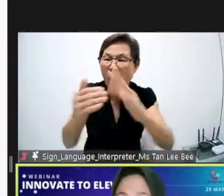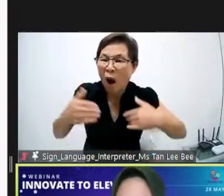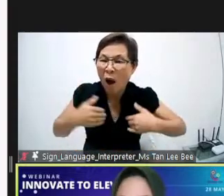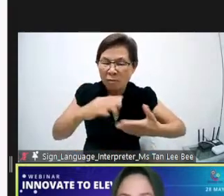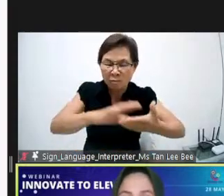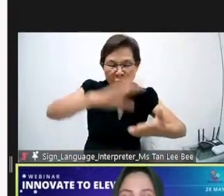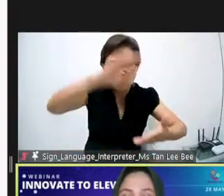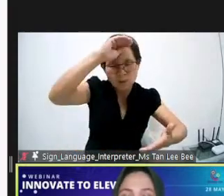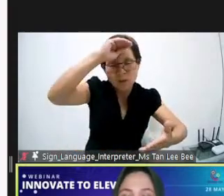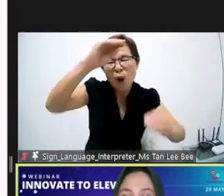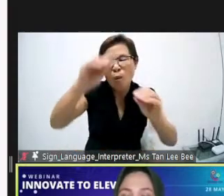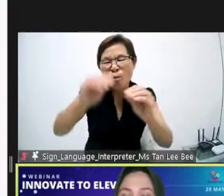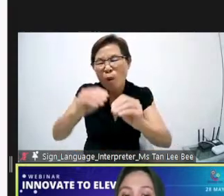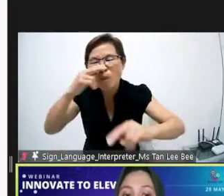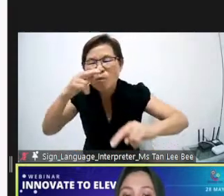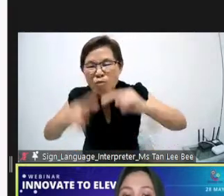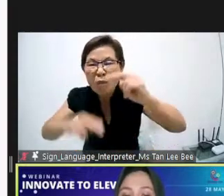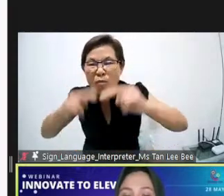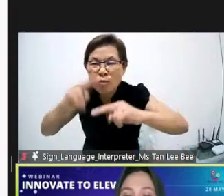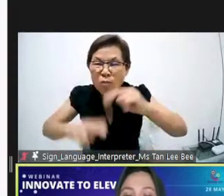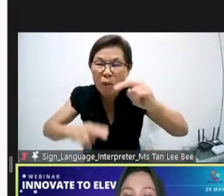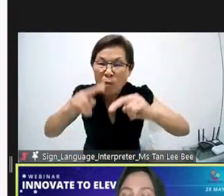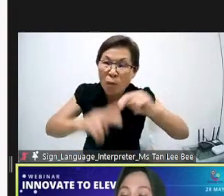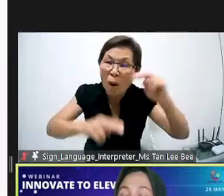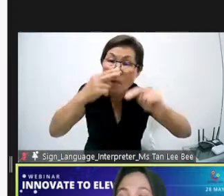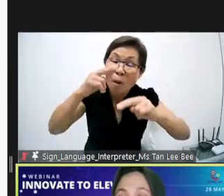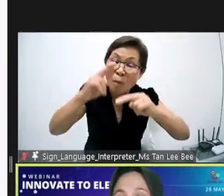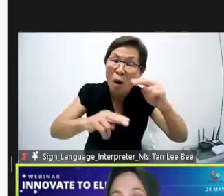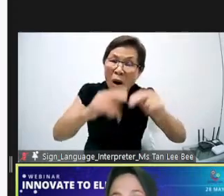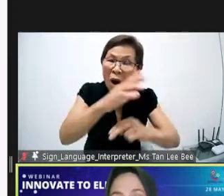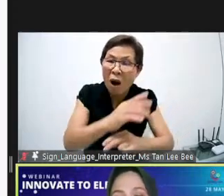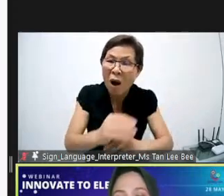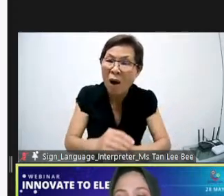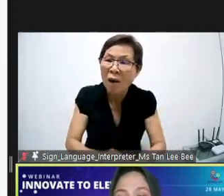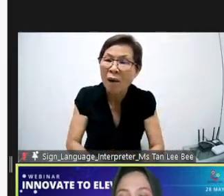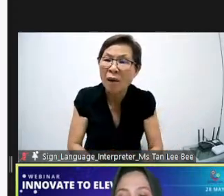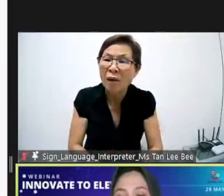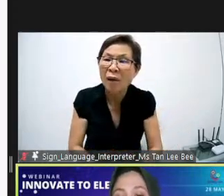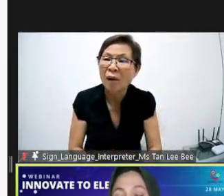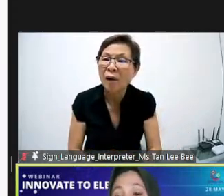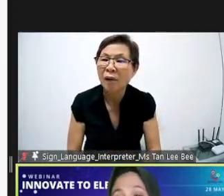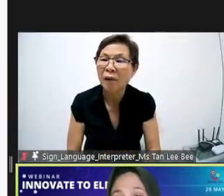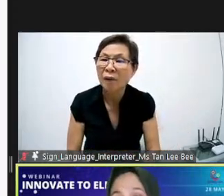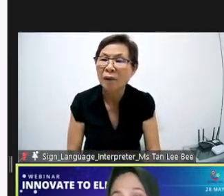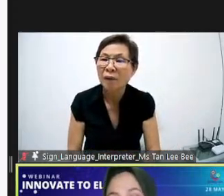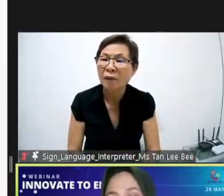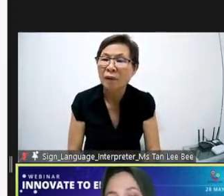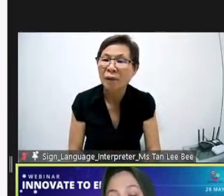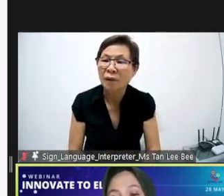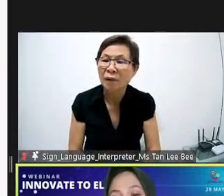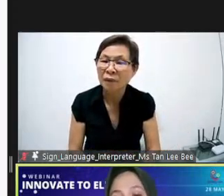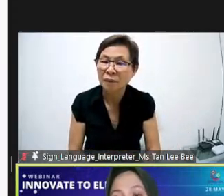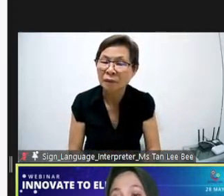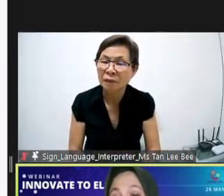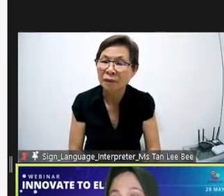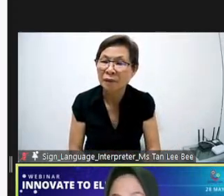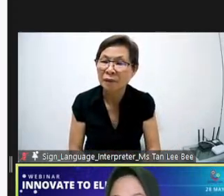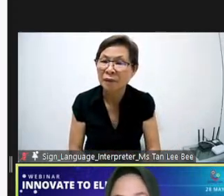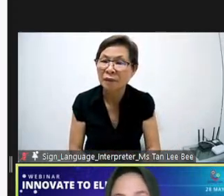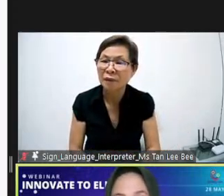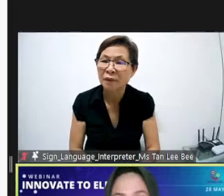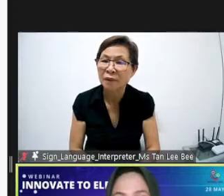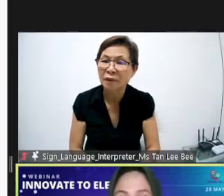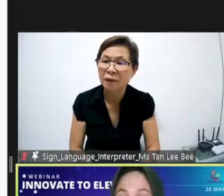more fun, especially like what we know today. What we know today is that gadgets are almost is great